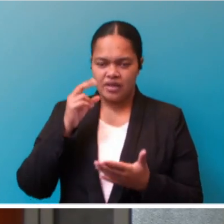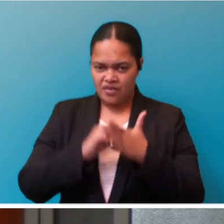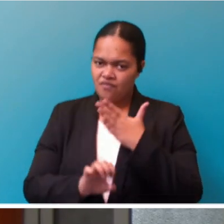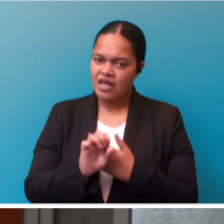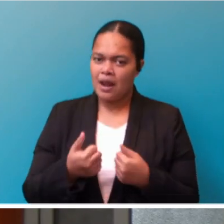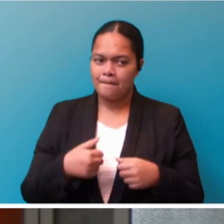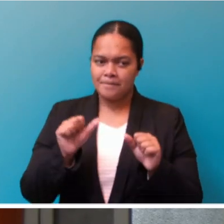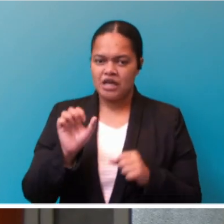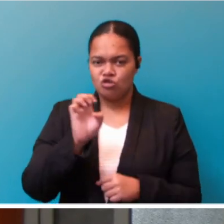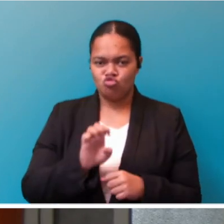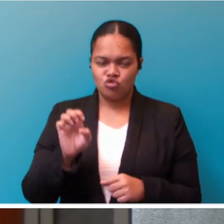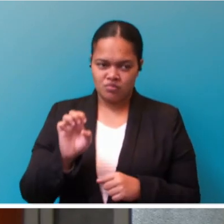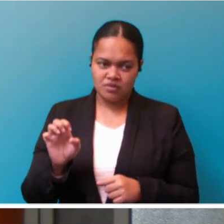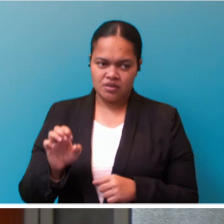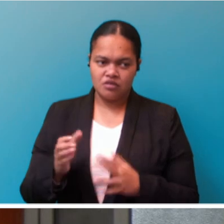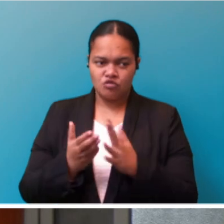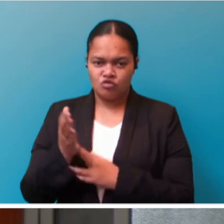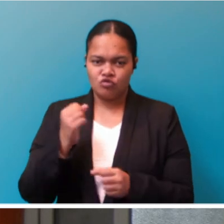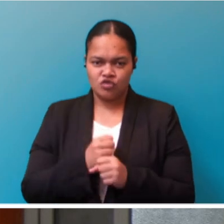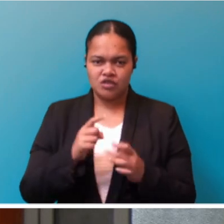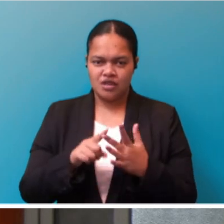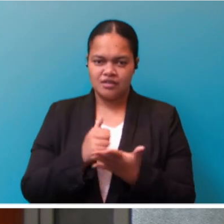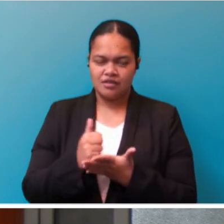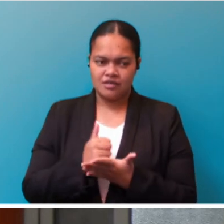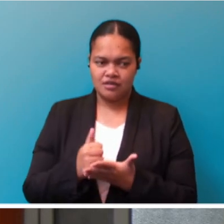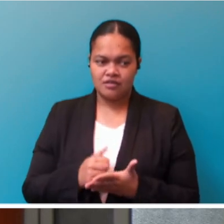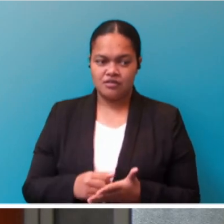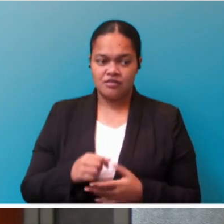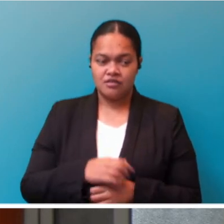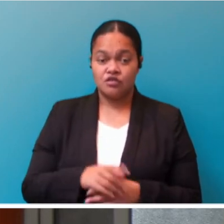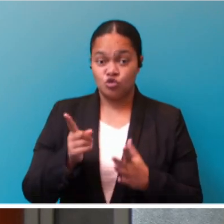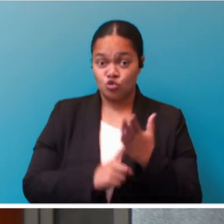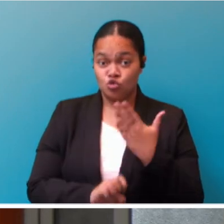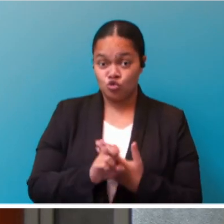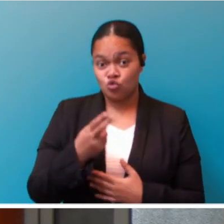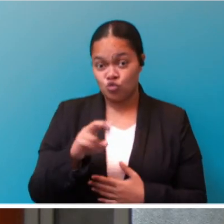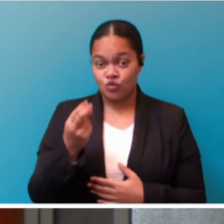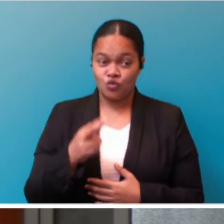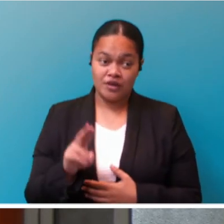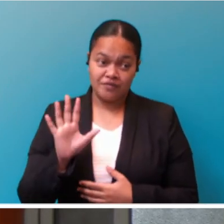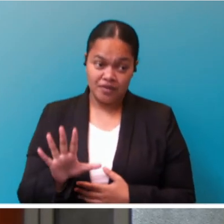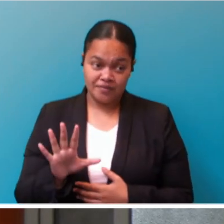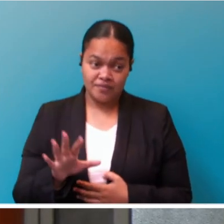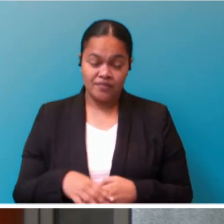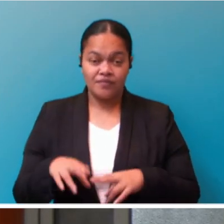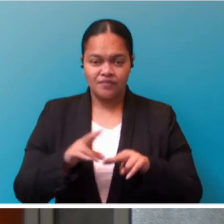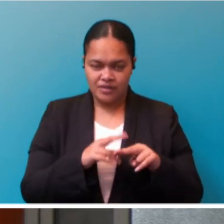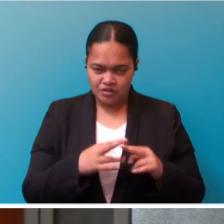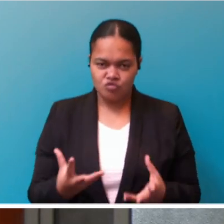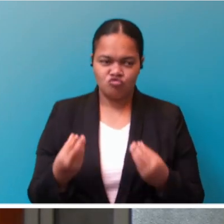the European Union for the support through GIZ. By June 2025,